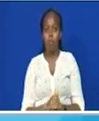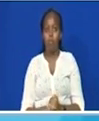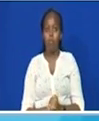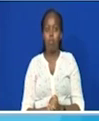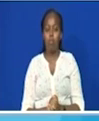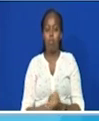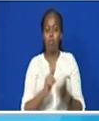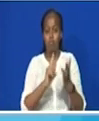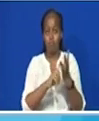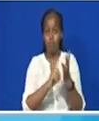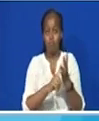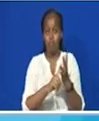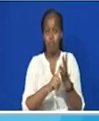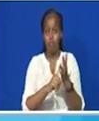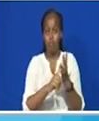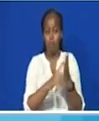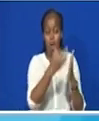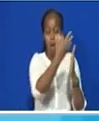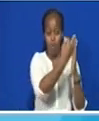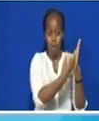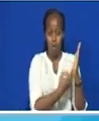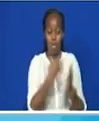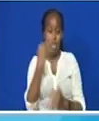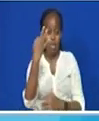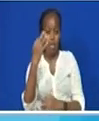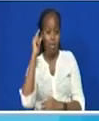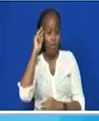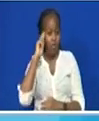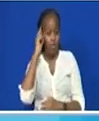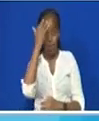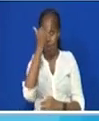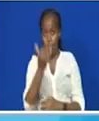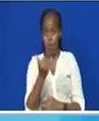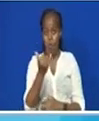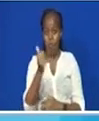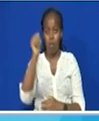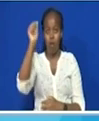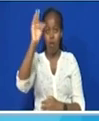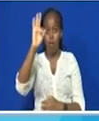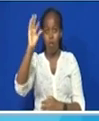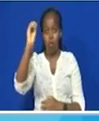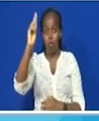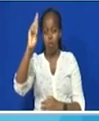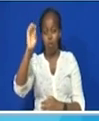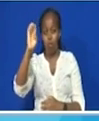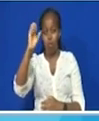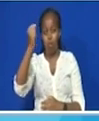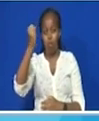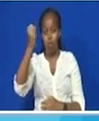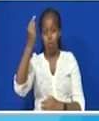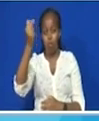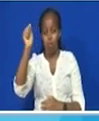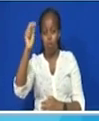The second one is outline 3 reasons why afforestation is encouraged in